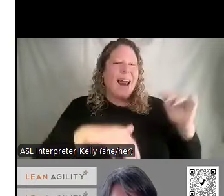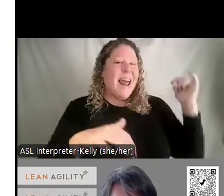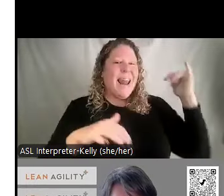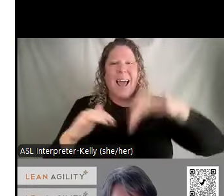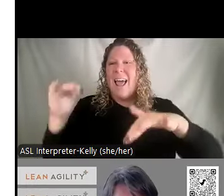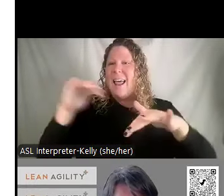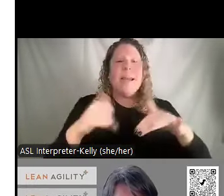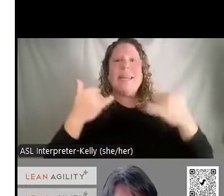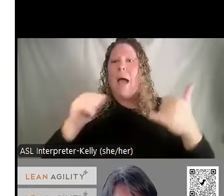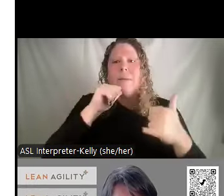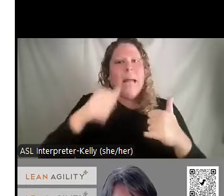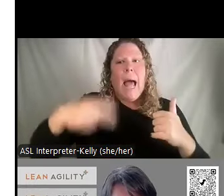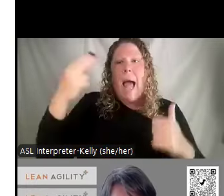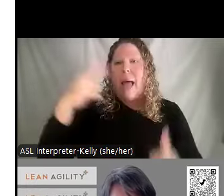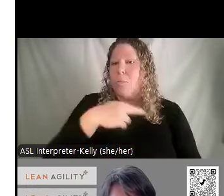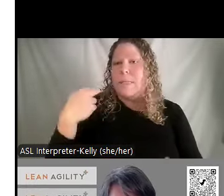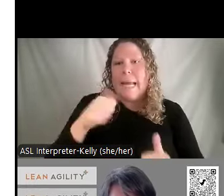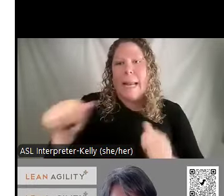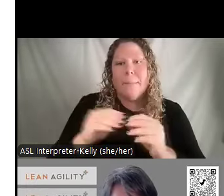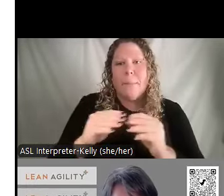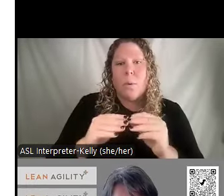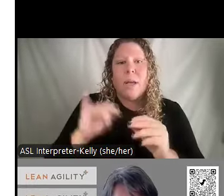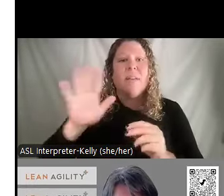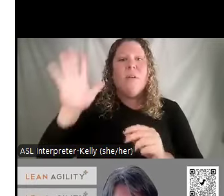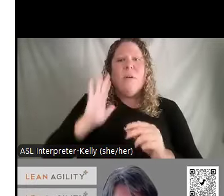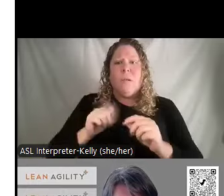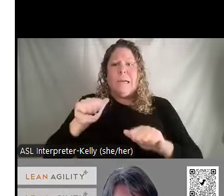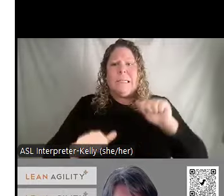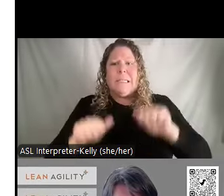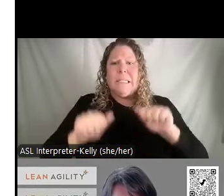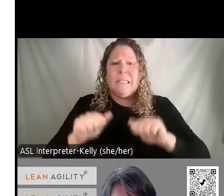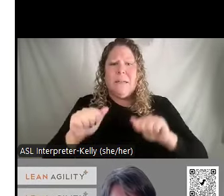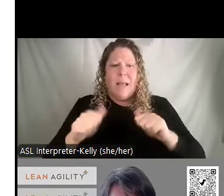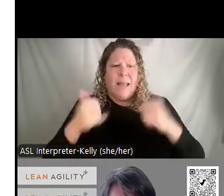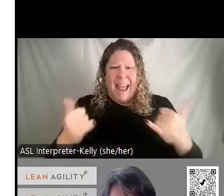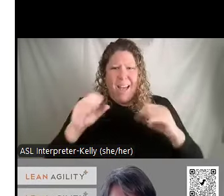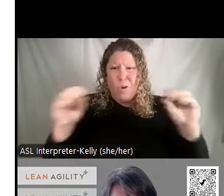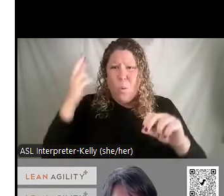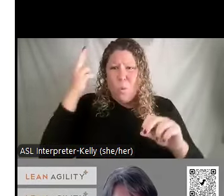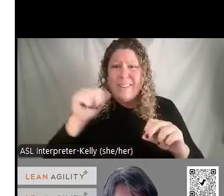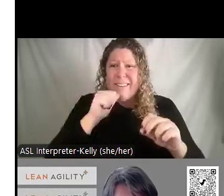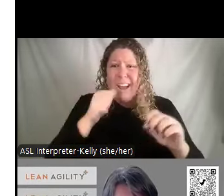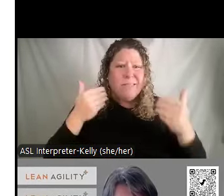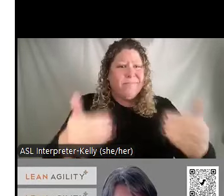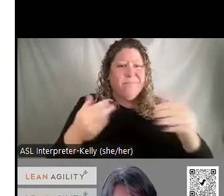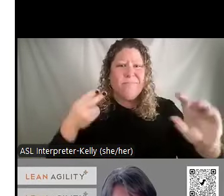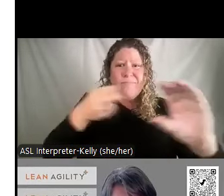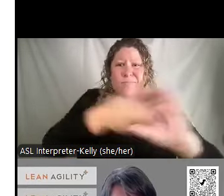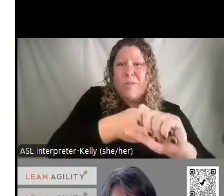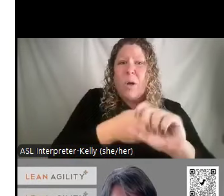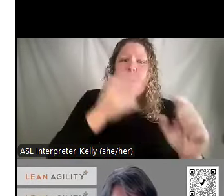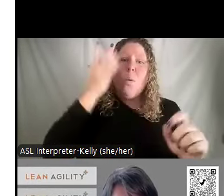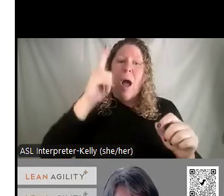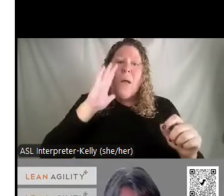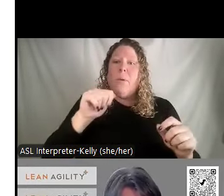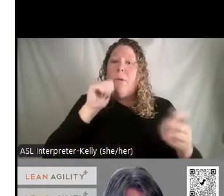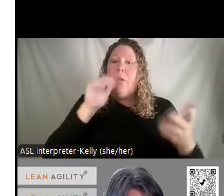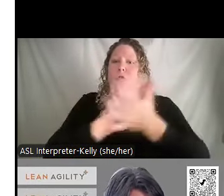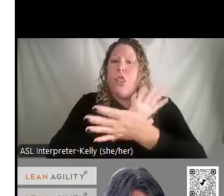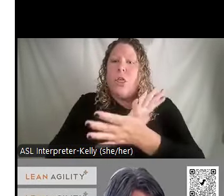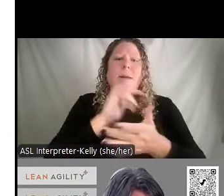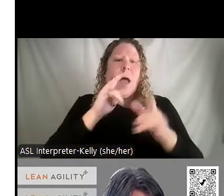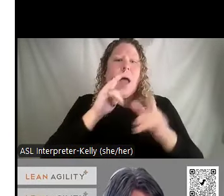risky. If they were on the fence before, there's no reason not to join in now. They won't stand out, they won't be